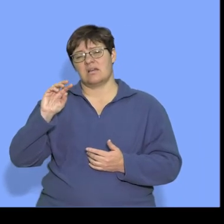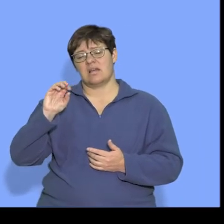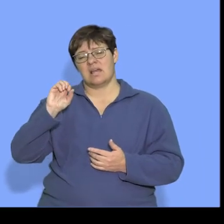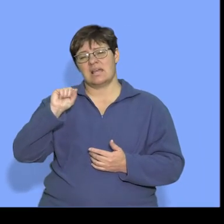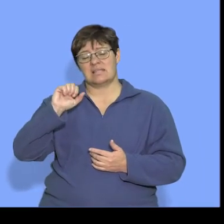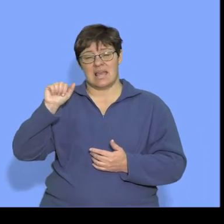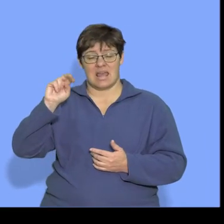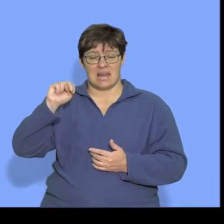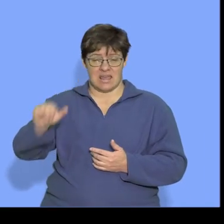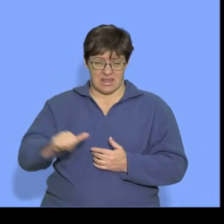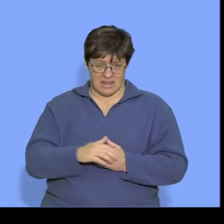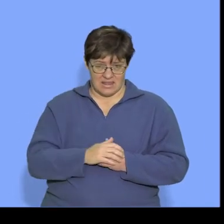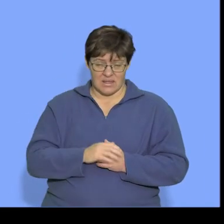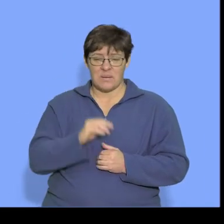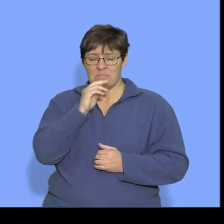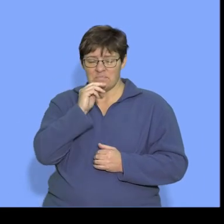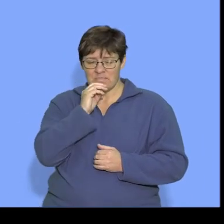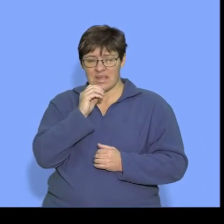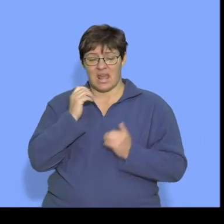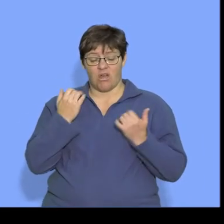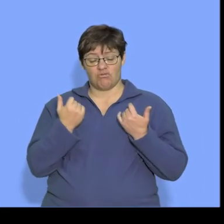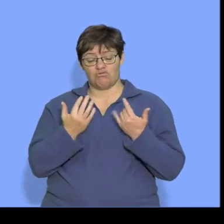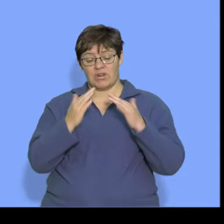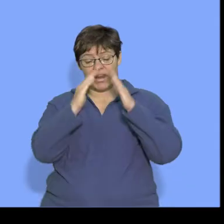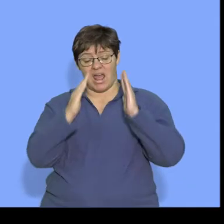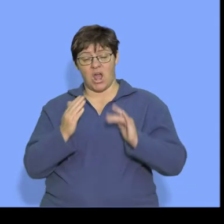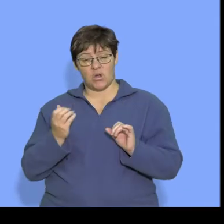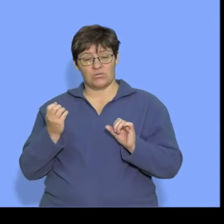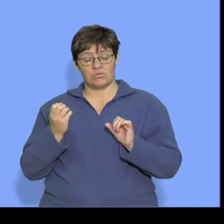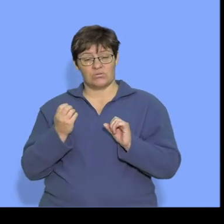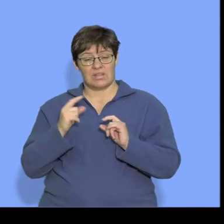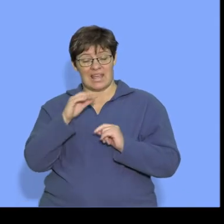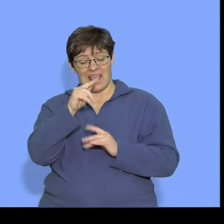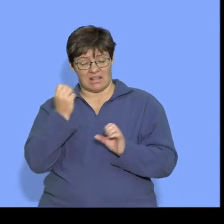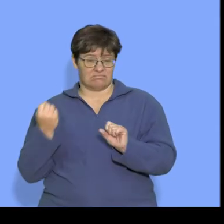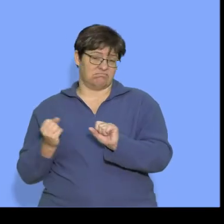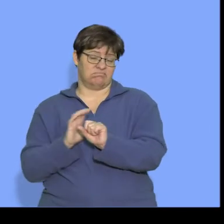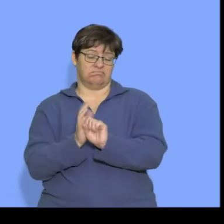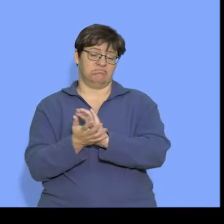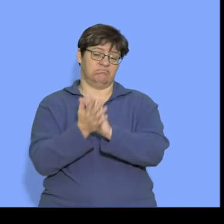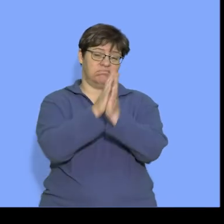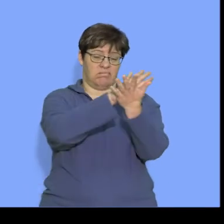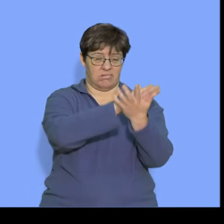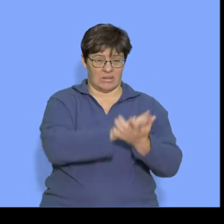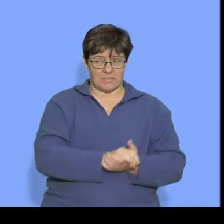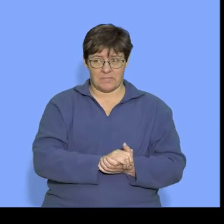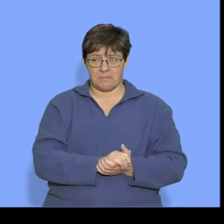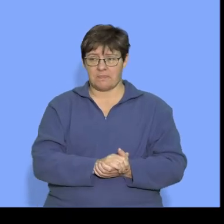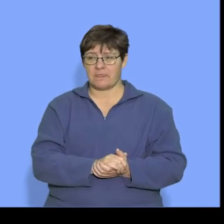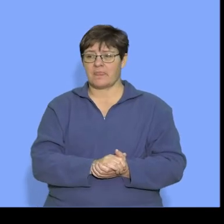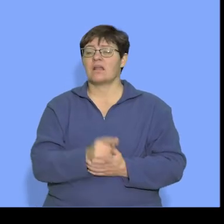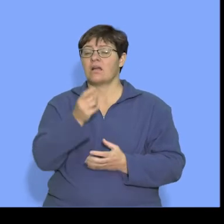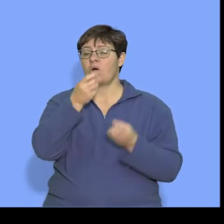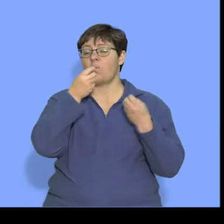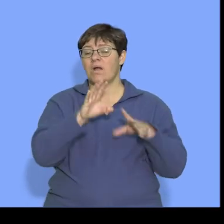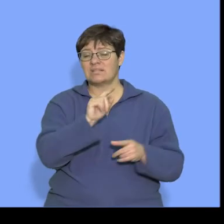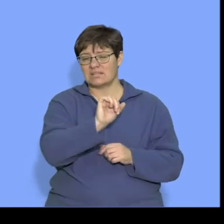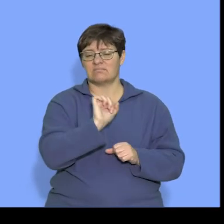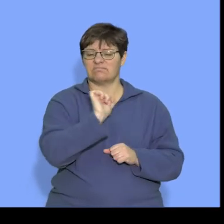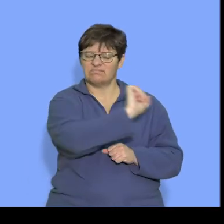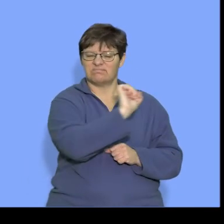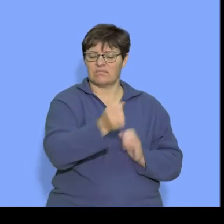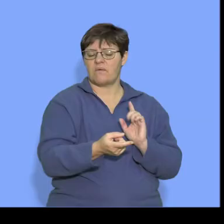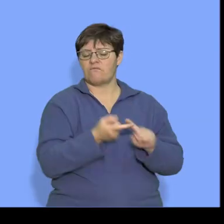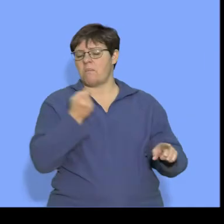affecting our greenhouse gases. We also know that we can classify waste according to the origin and